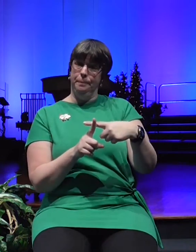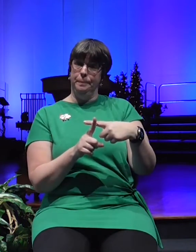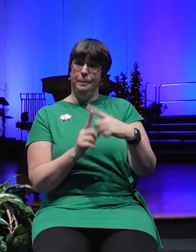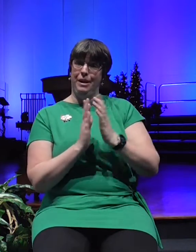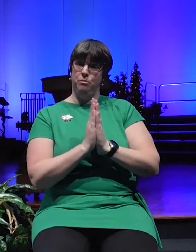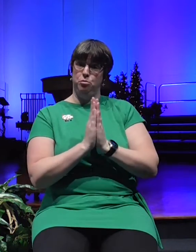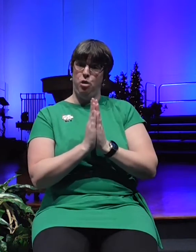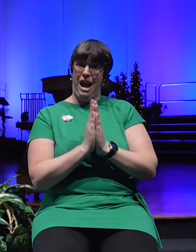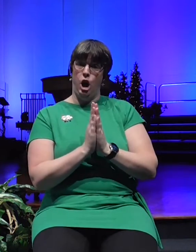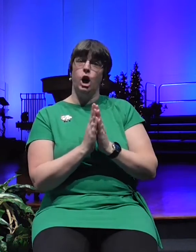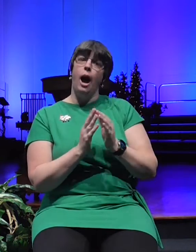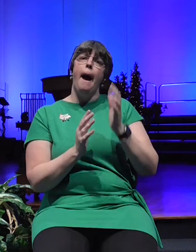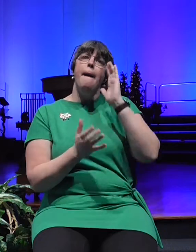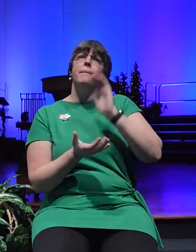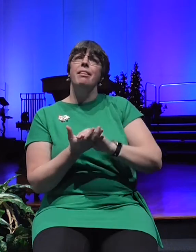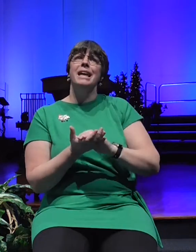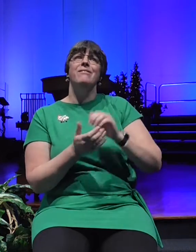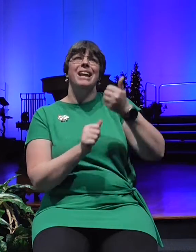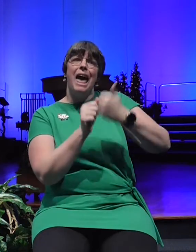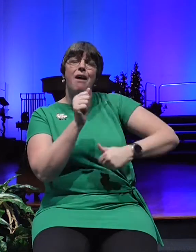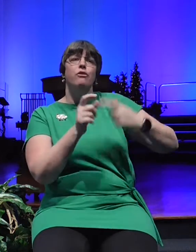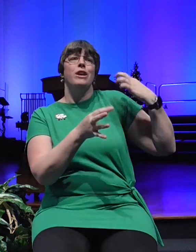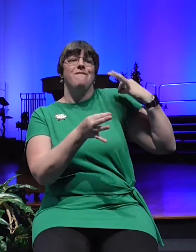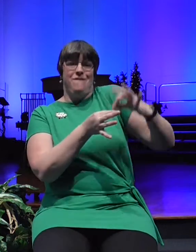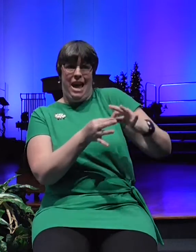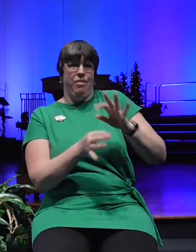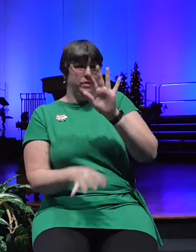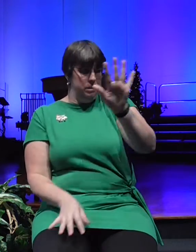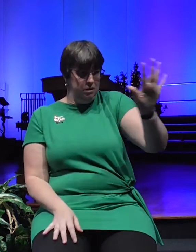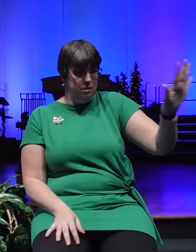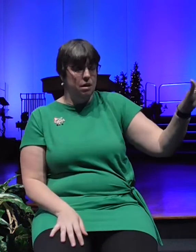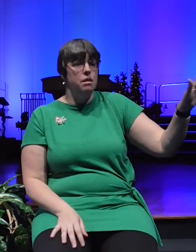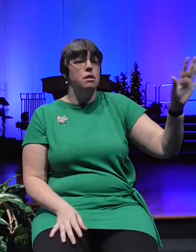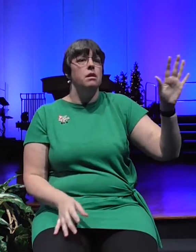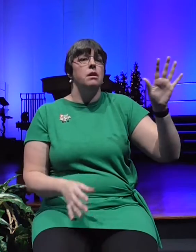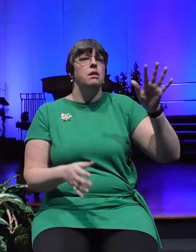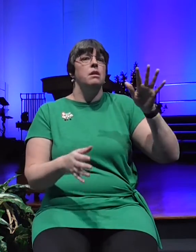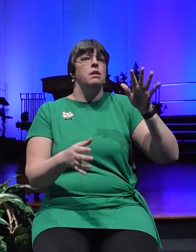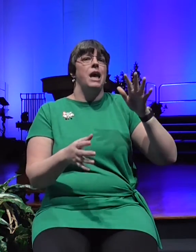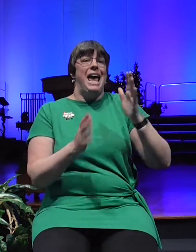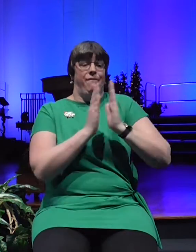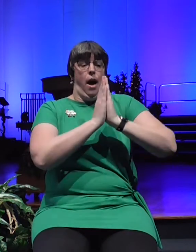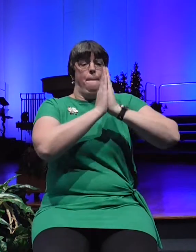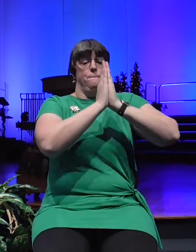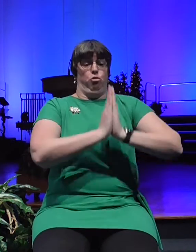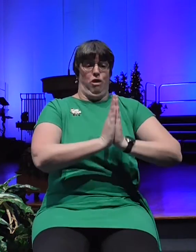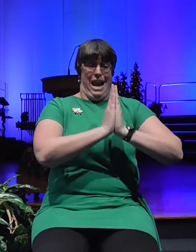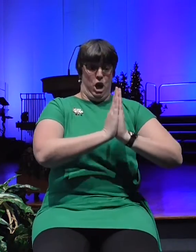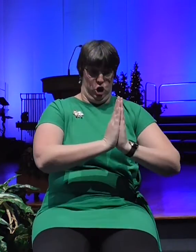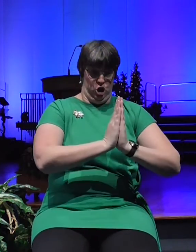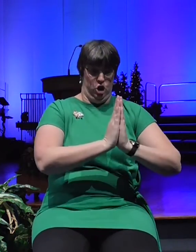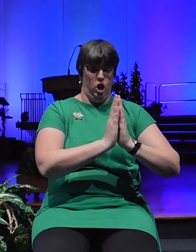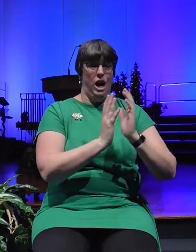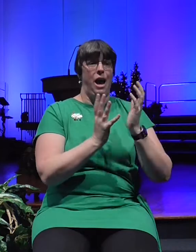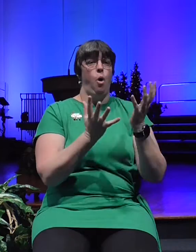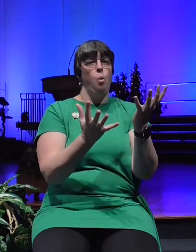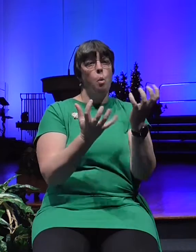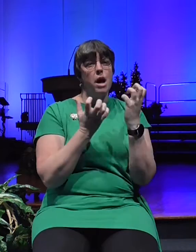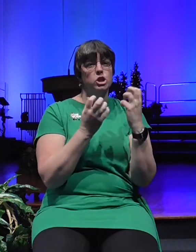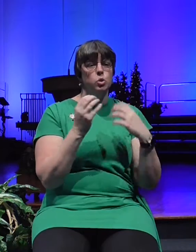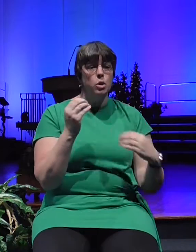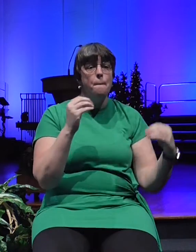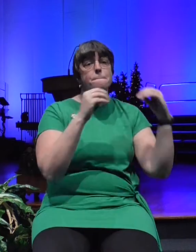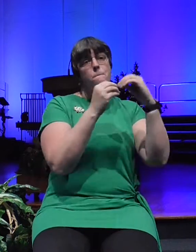every faith tradition, as long as a prayer is uttered that is seeking to do more good or seeking to